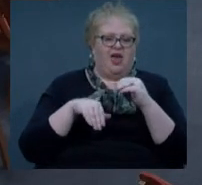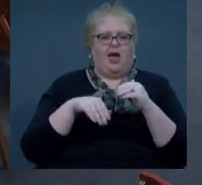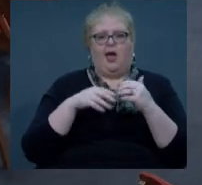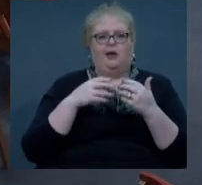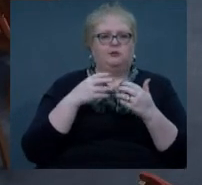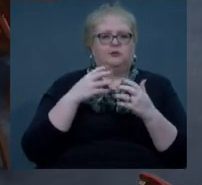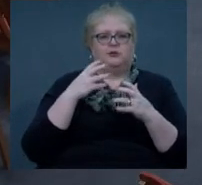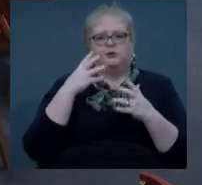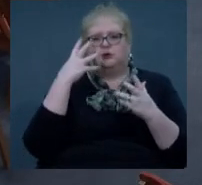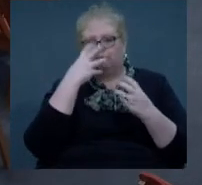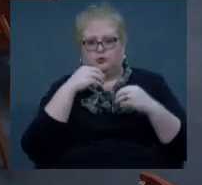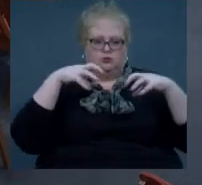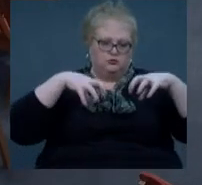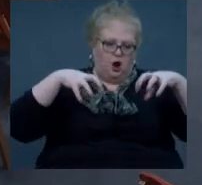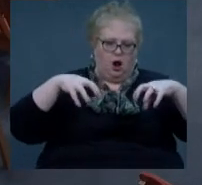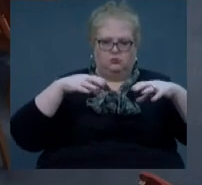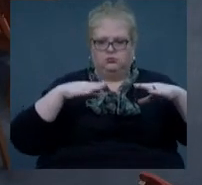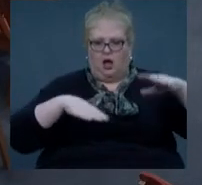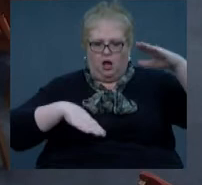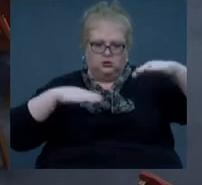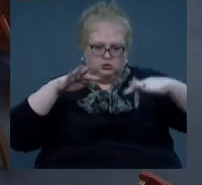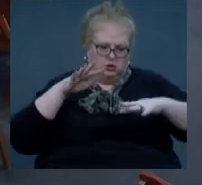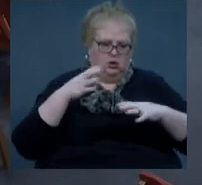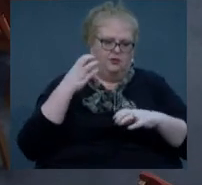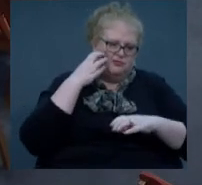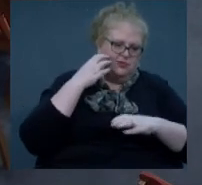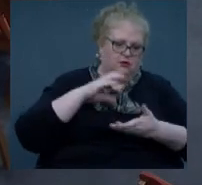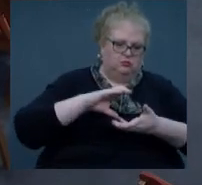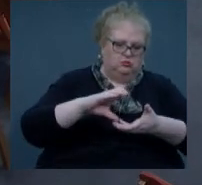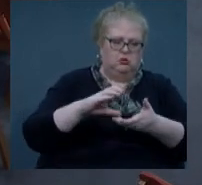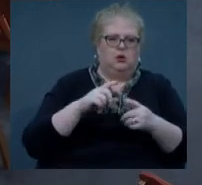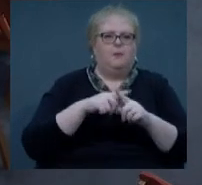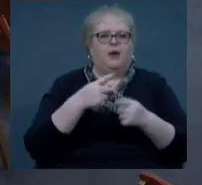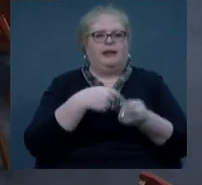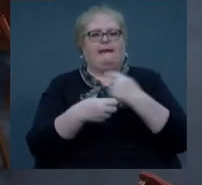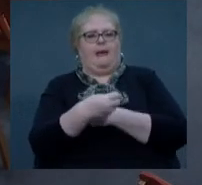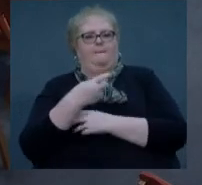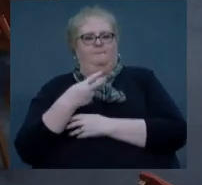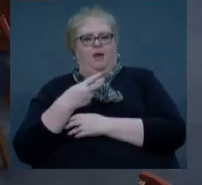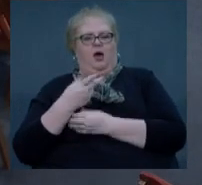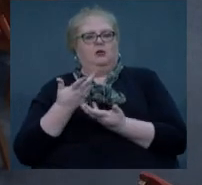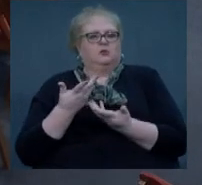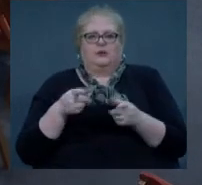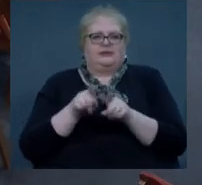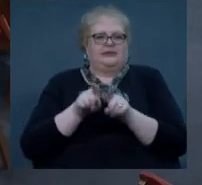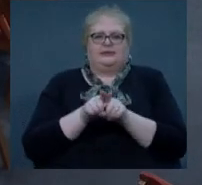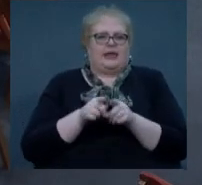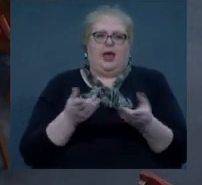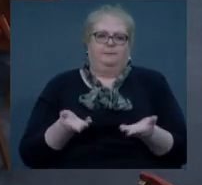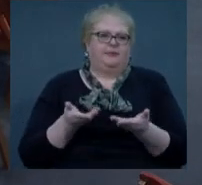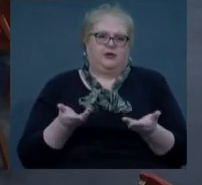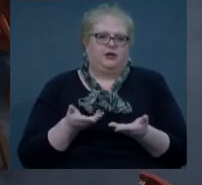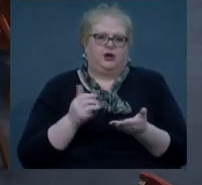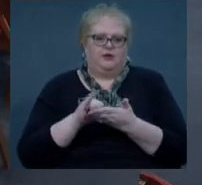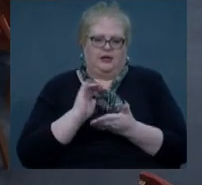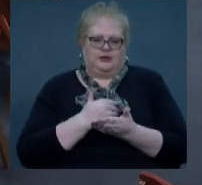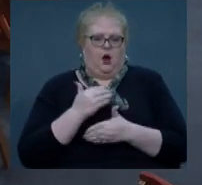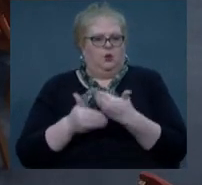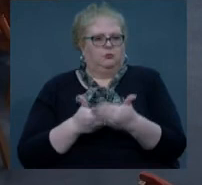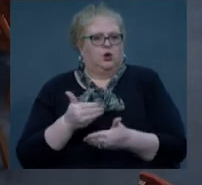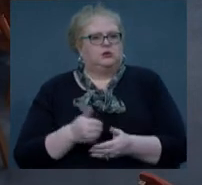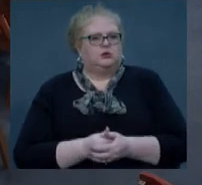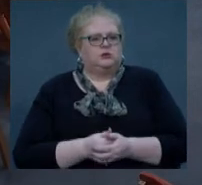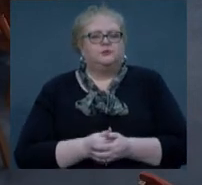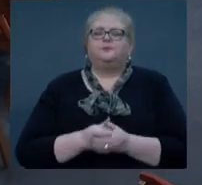and whatnot, it came back. So that's the same way here. Okay, now that's all my comments